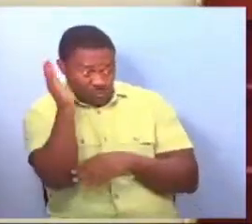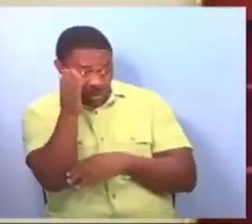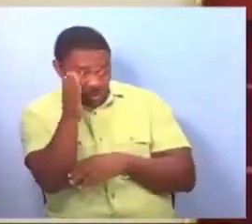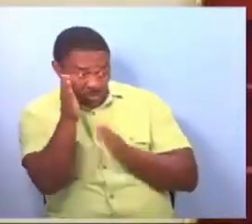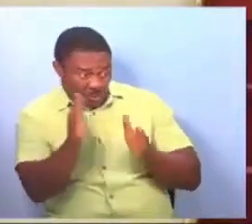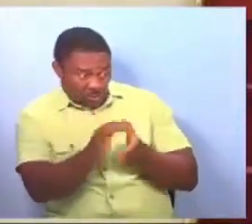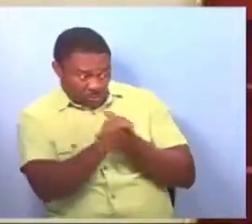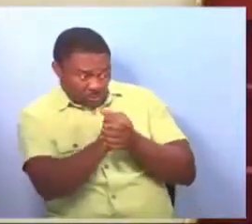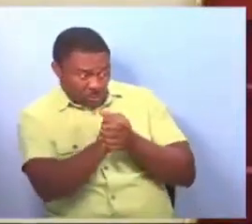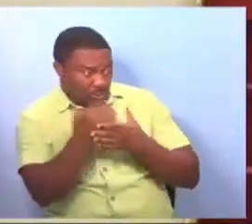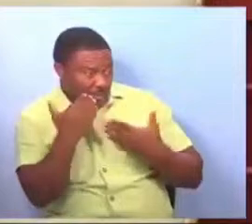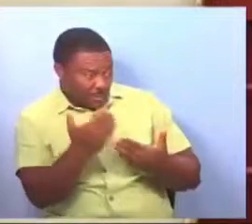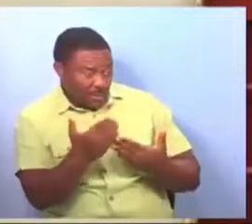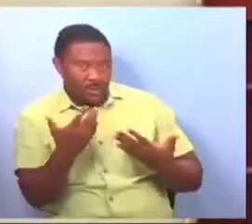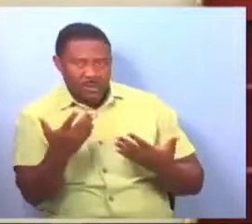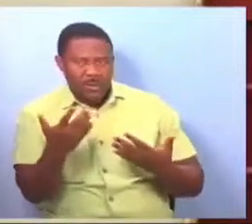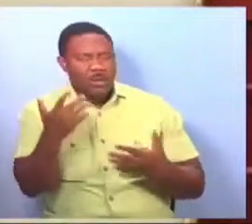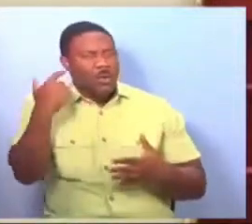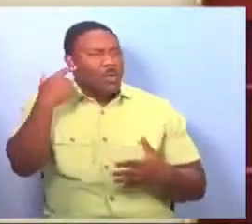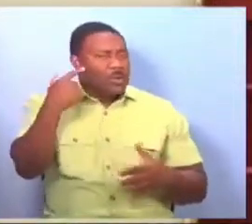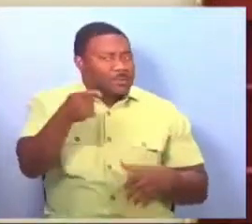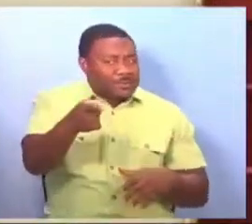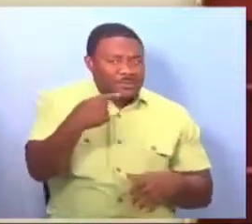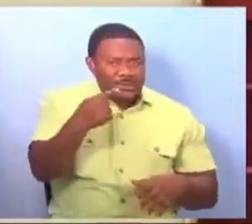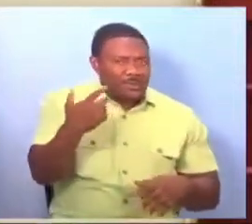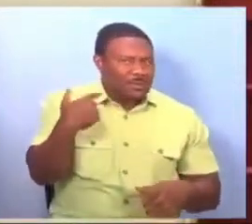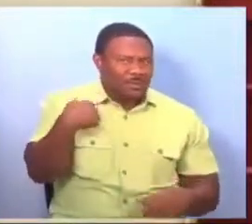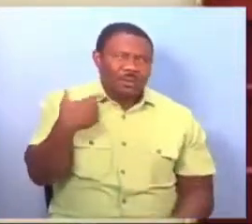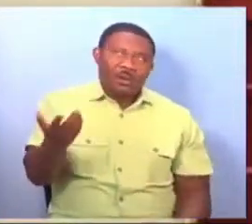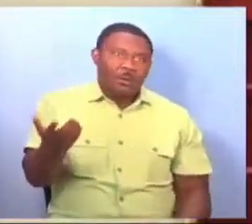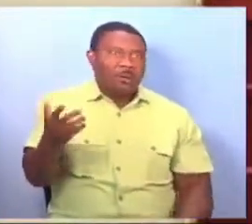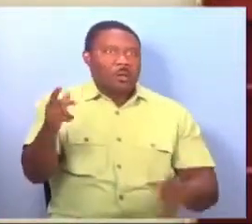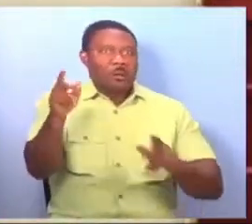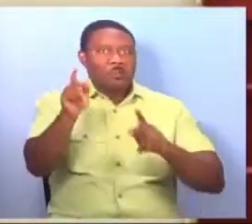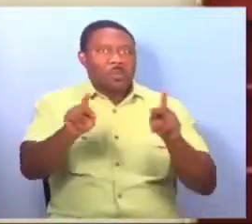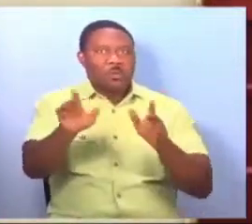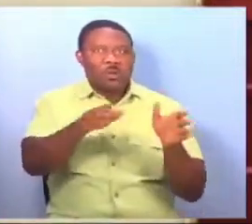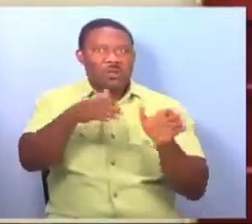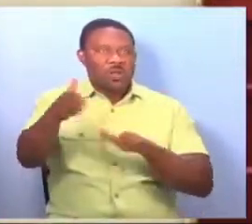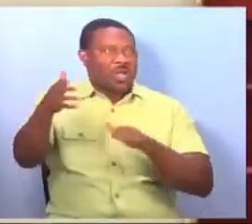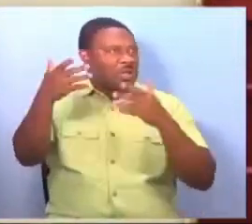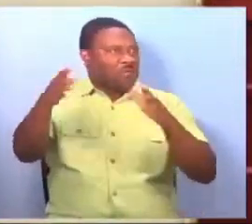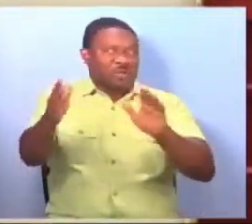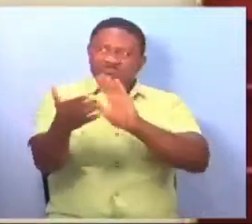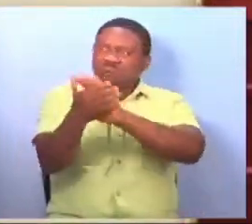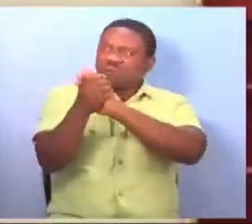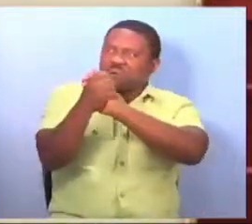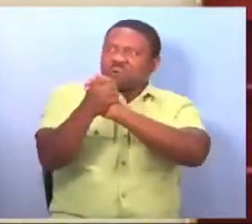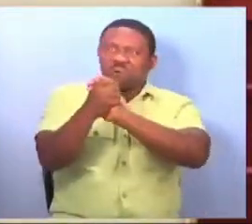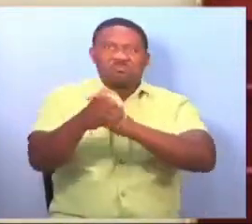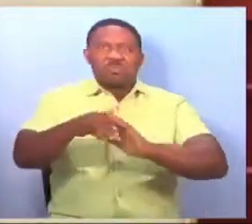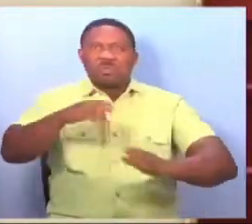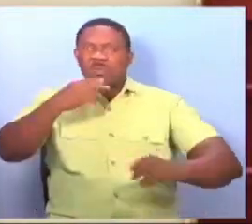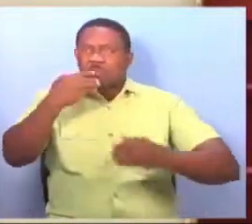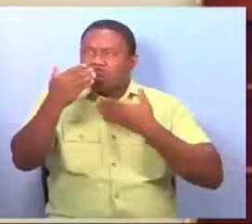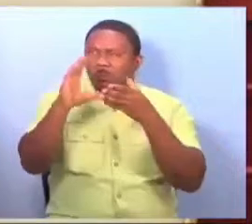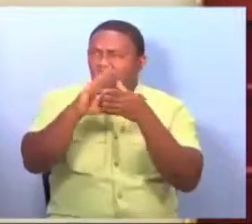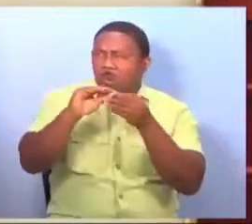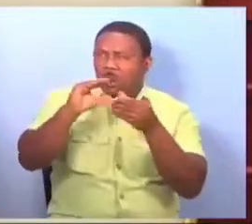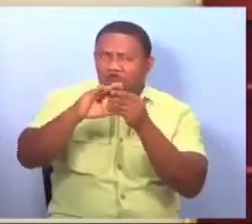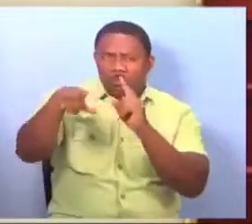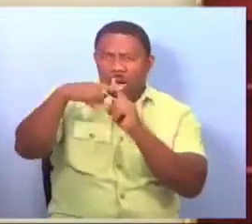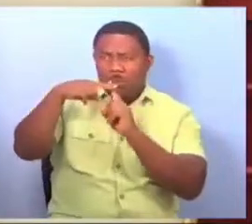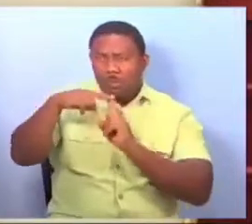Honorable Ayimedu said, most times we hear of tributes in this house only after the person is dead. In fact, when he started